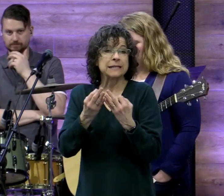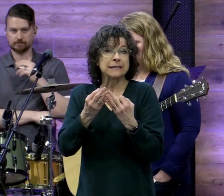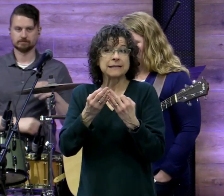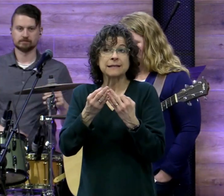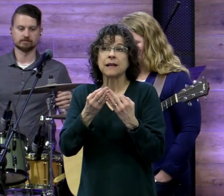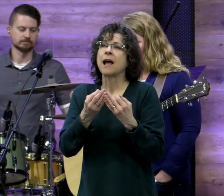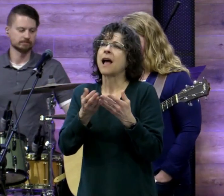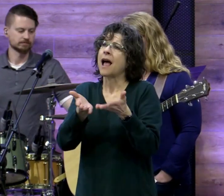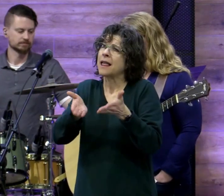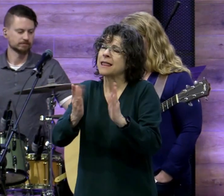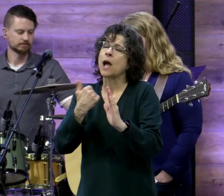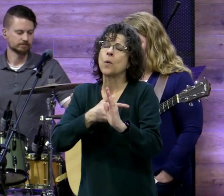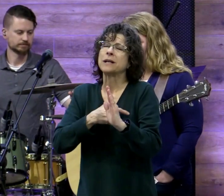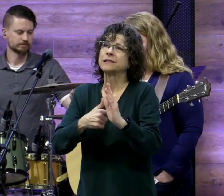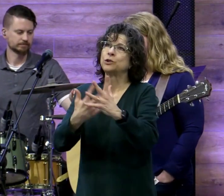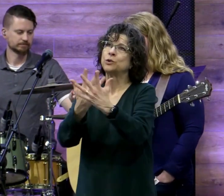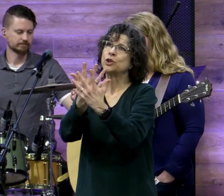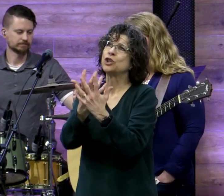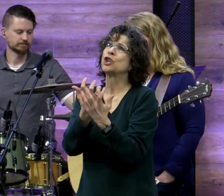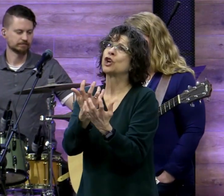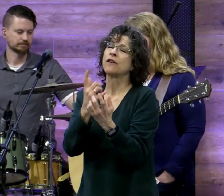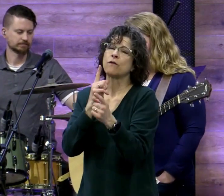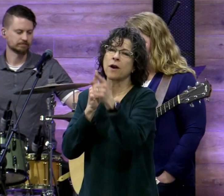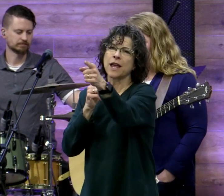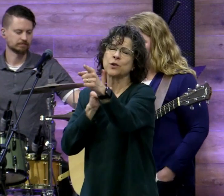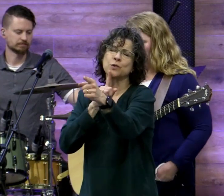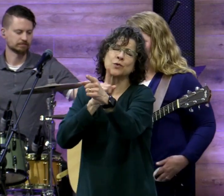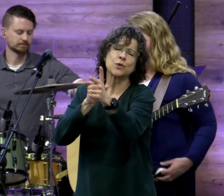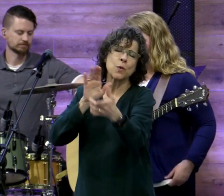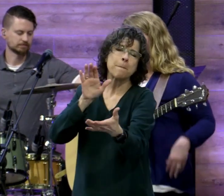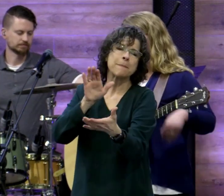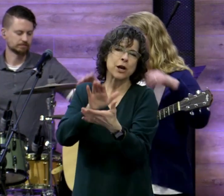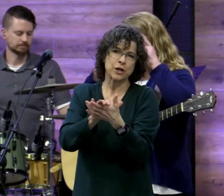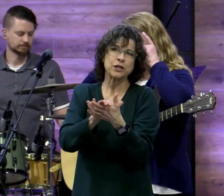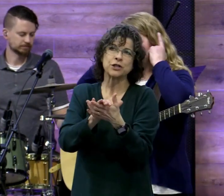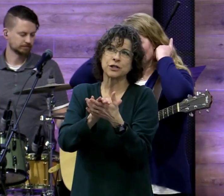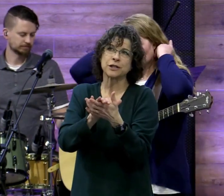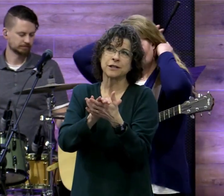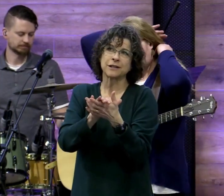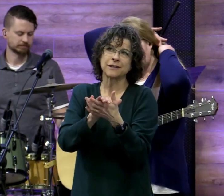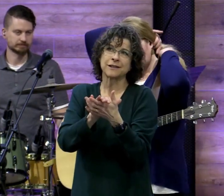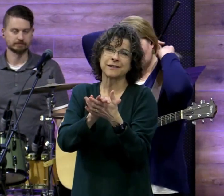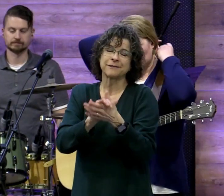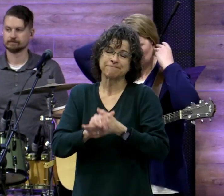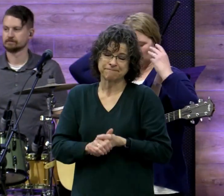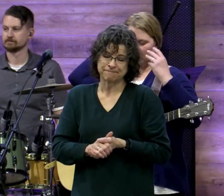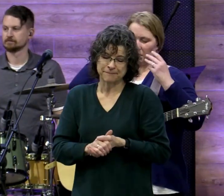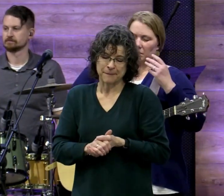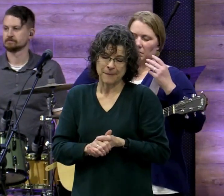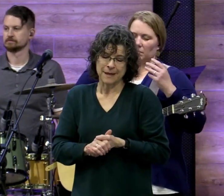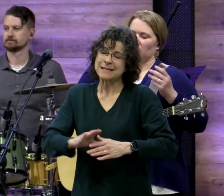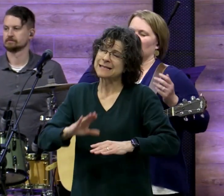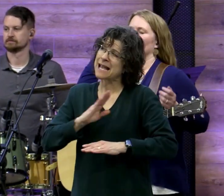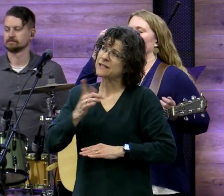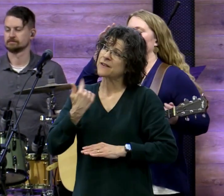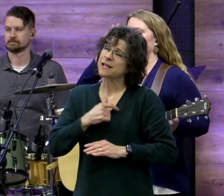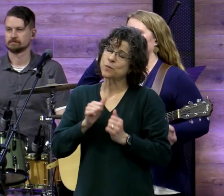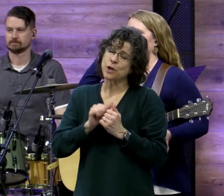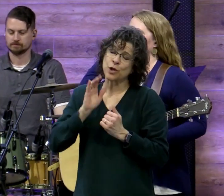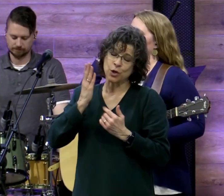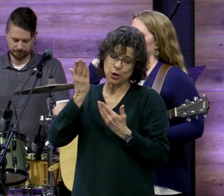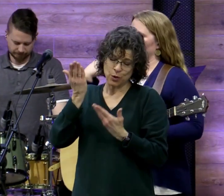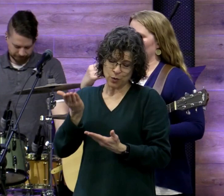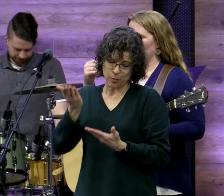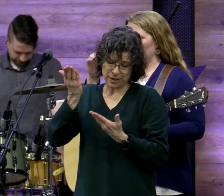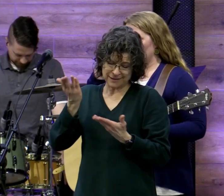for the true marriage and relationship that these things merely point to? Would you satisfy us with your presence, Jesus? We pray